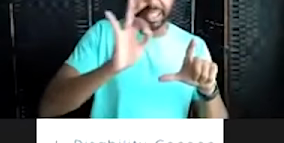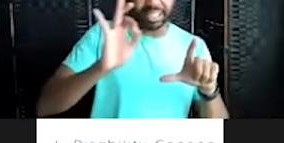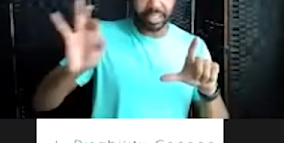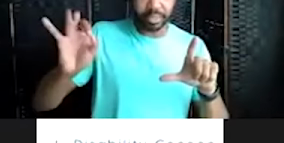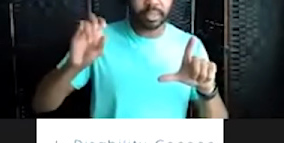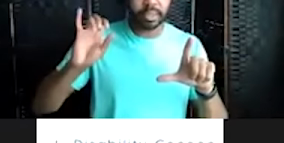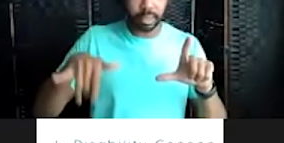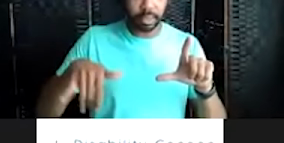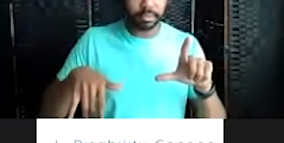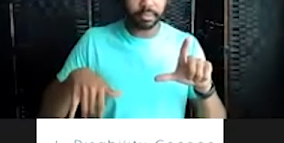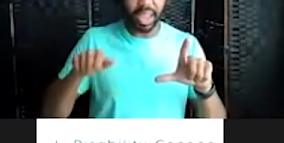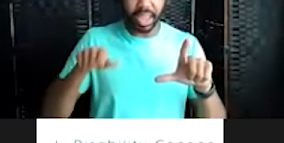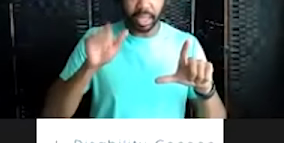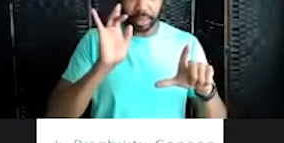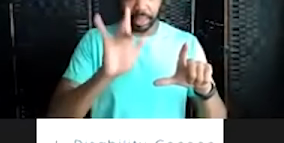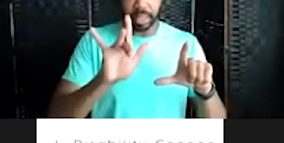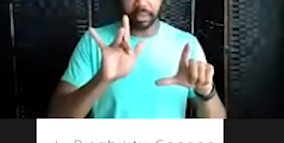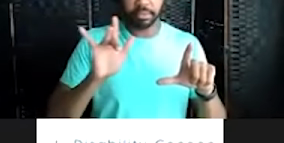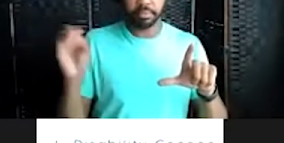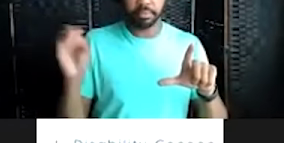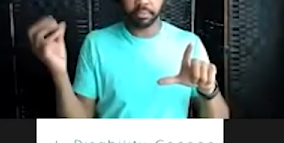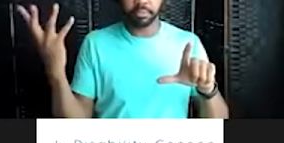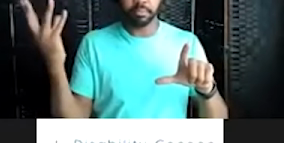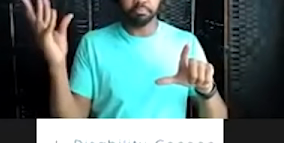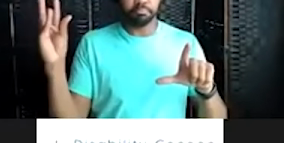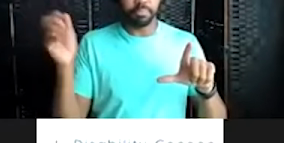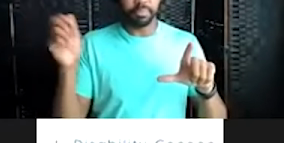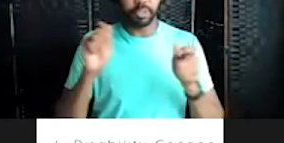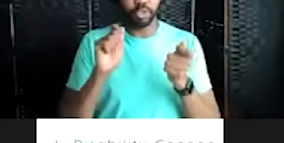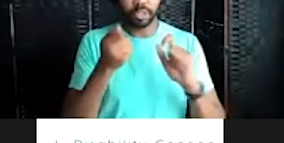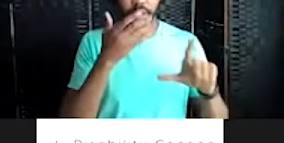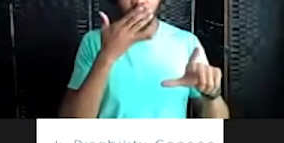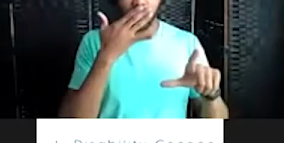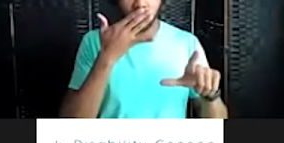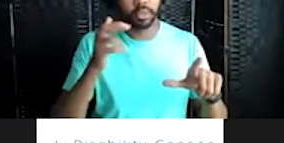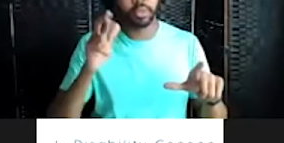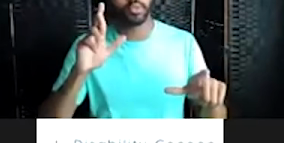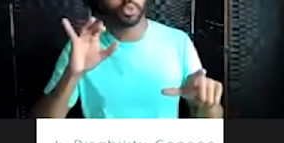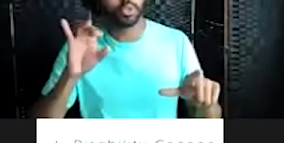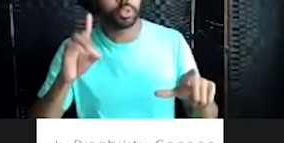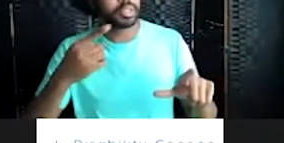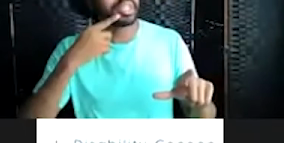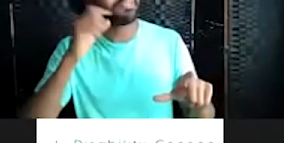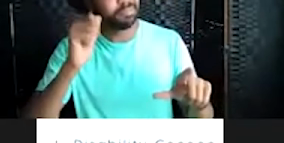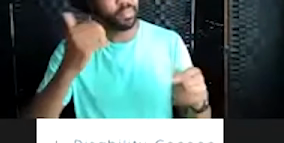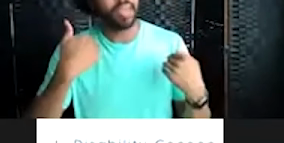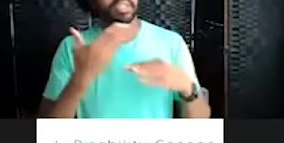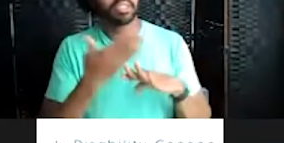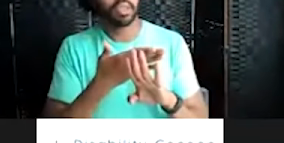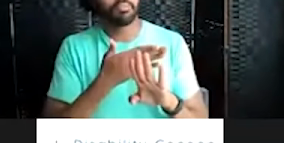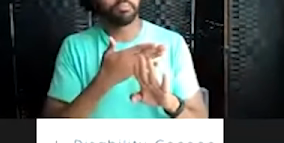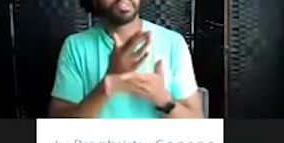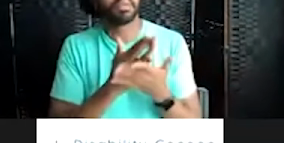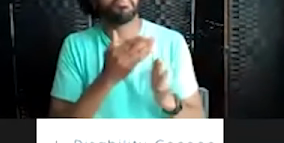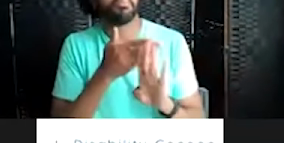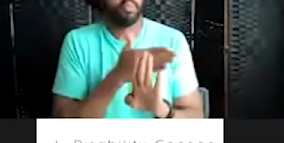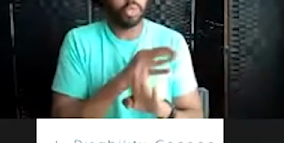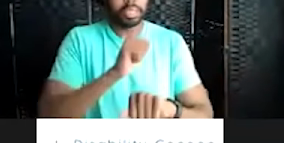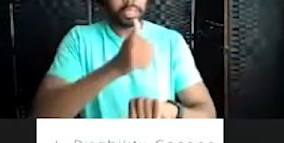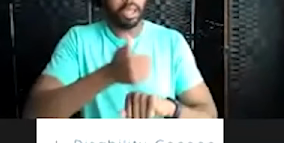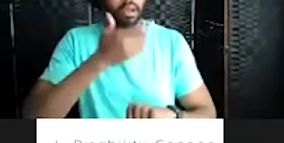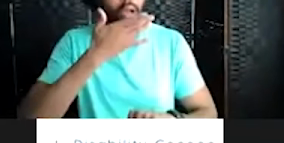can just select any color that I like. Yeah, there's some presets here, or you can just kind of